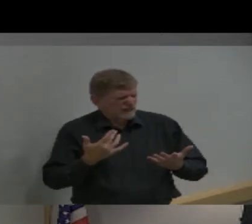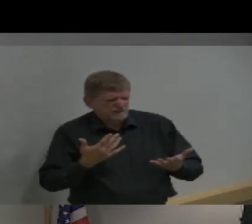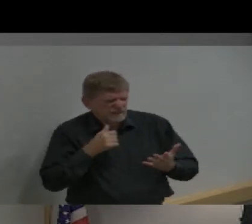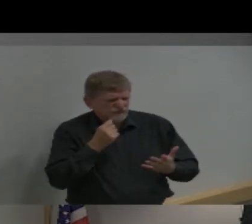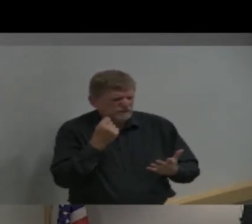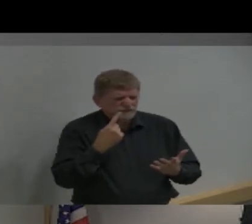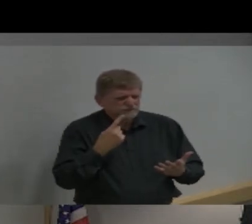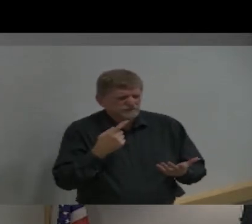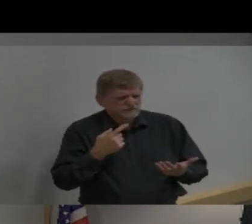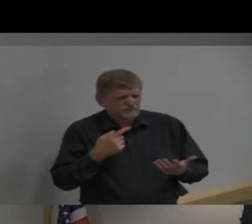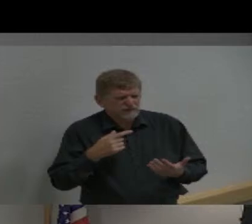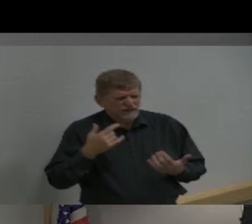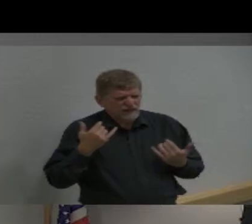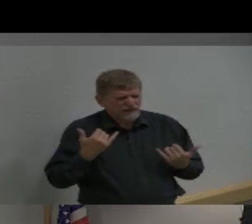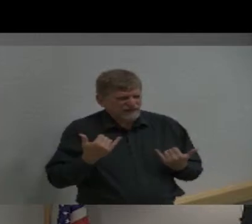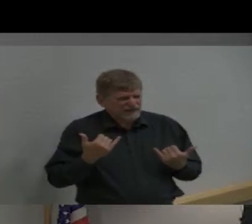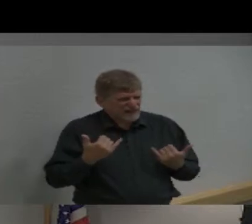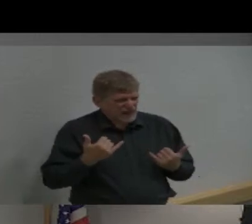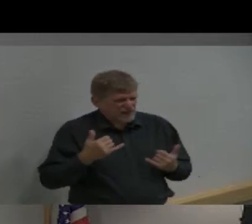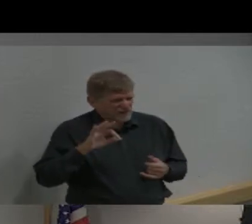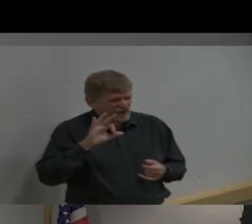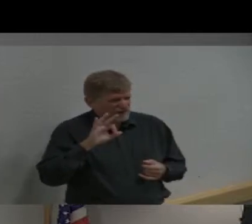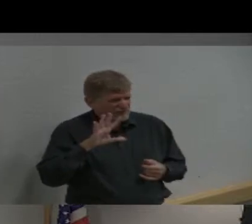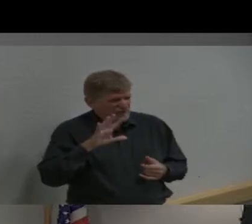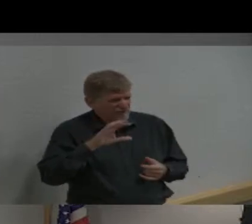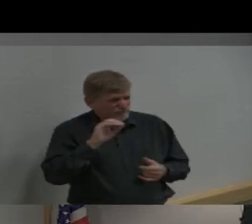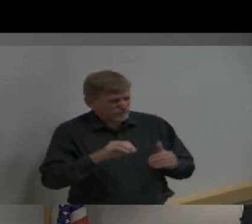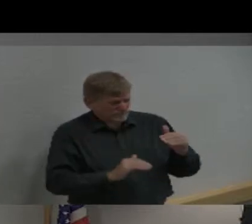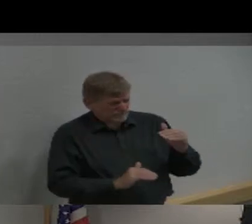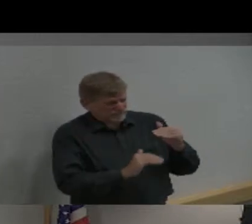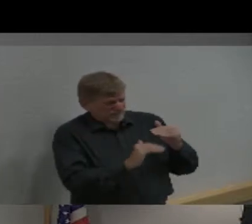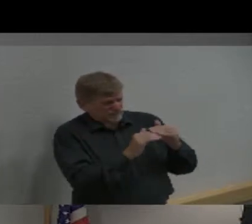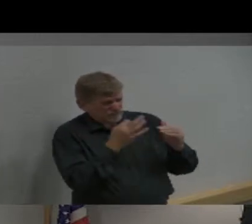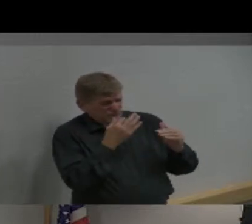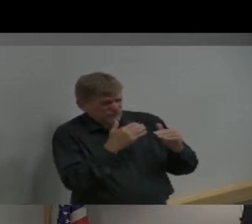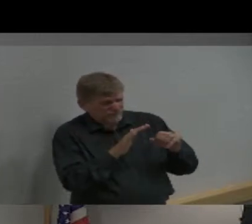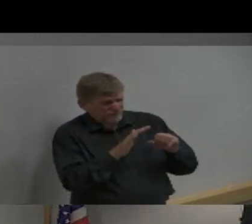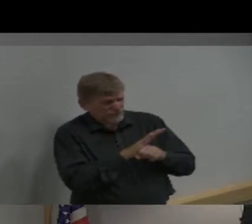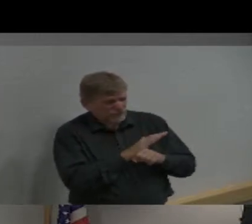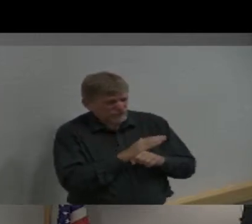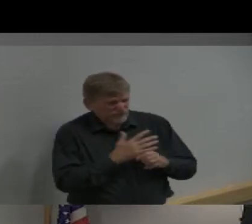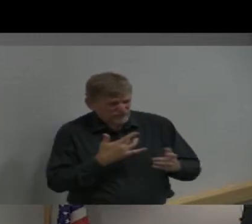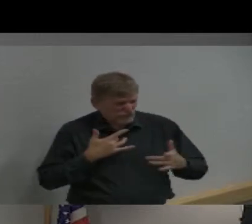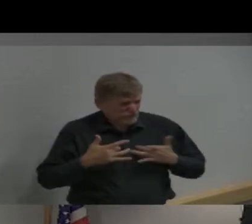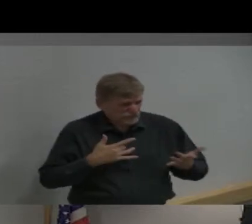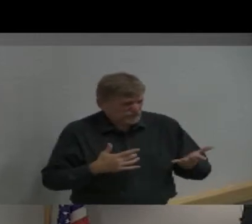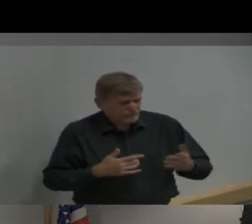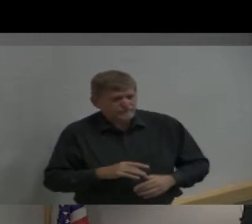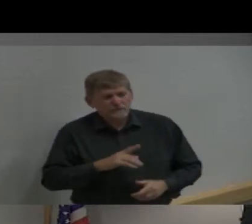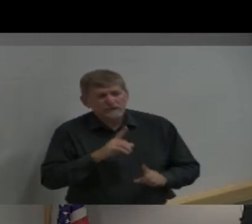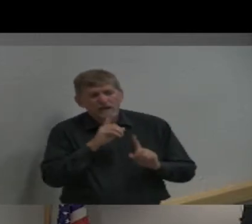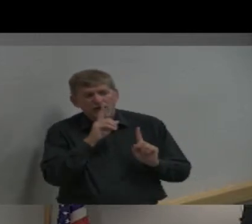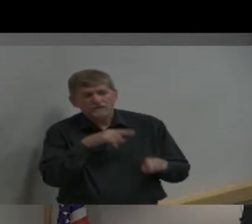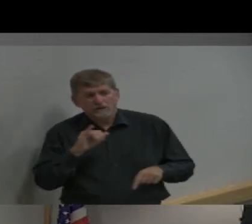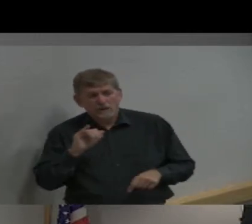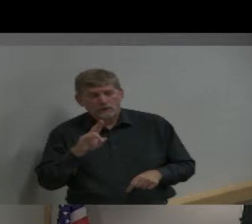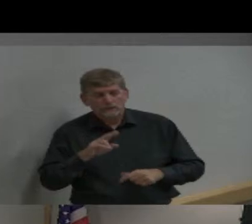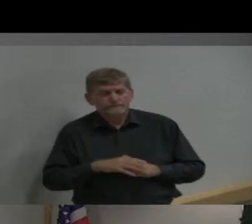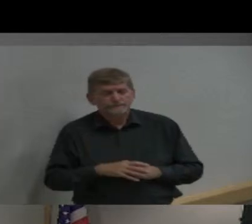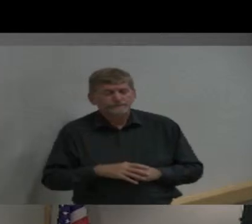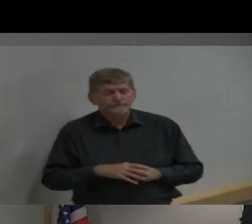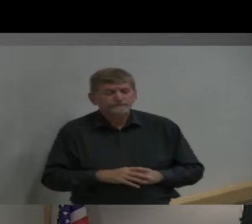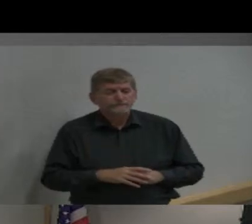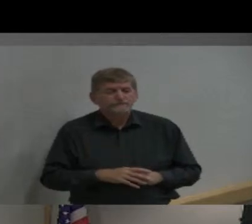capacity right now. Patients with other problems that would have taken up the other Oh, yeah. 130 Oh, yeah. beds So, we have. so there's heart attacks happening, there's